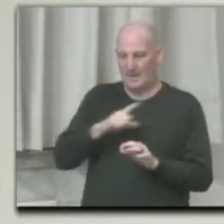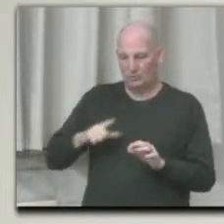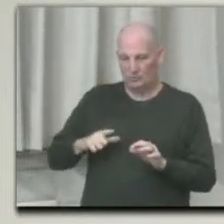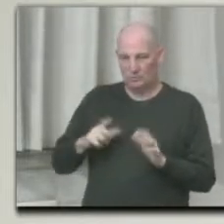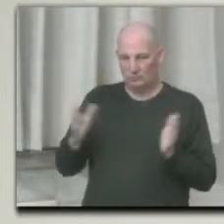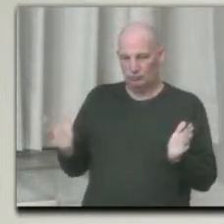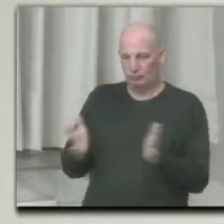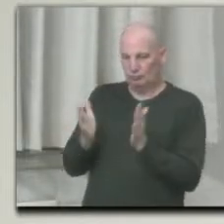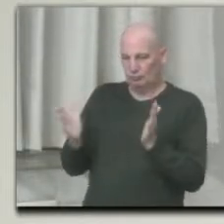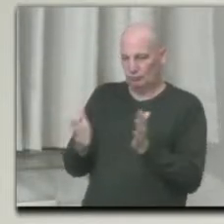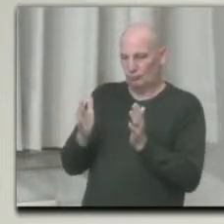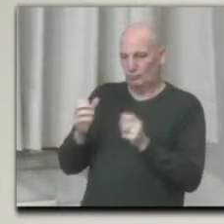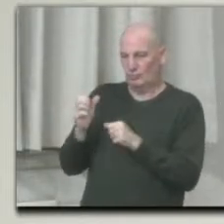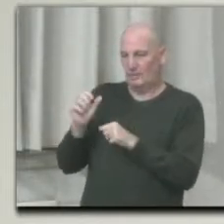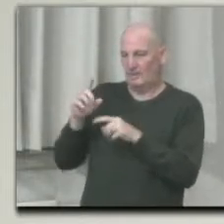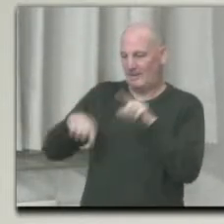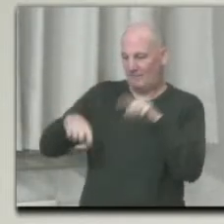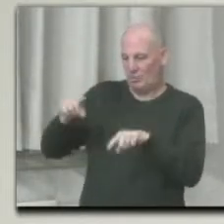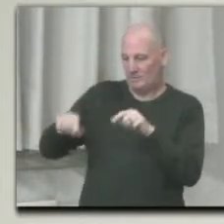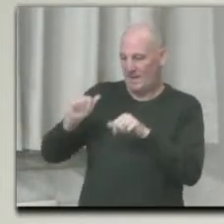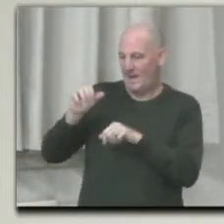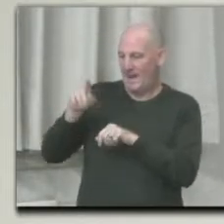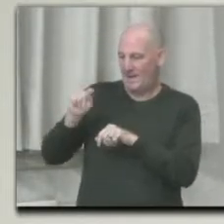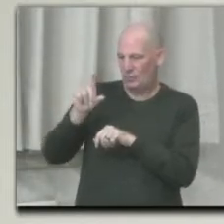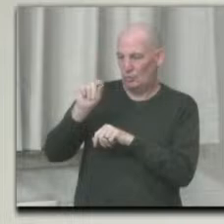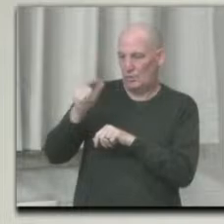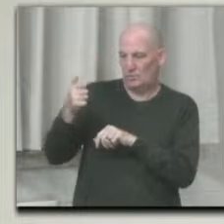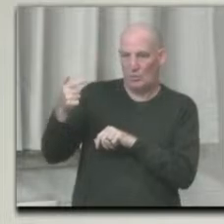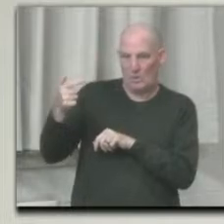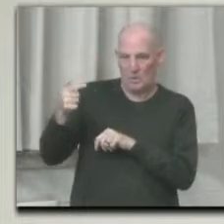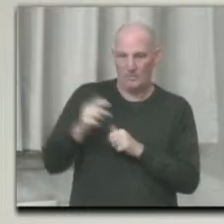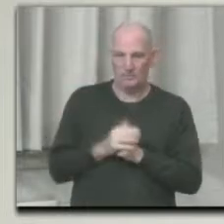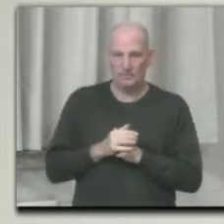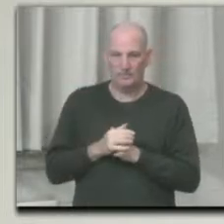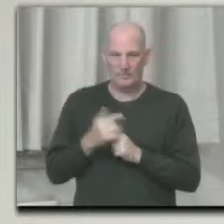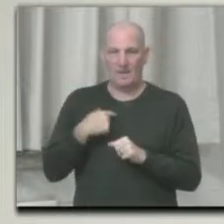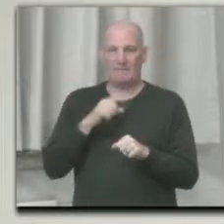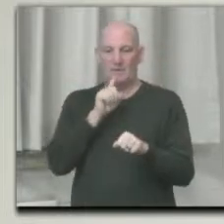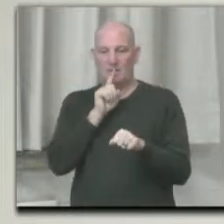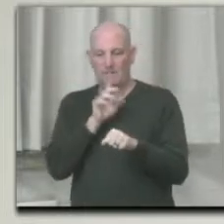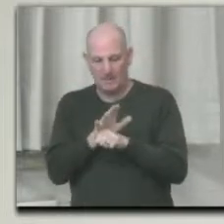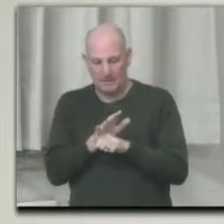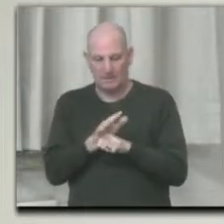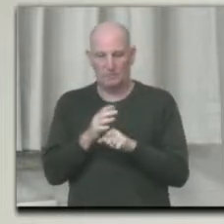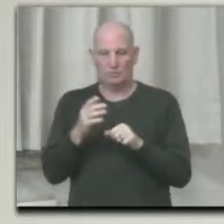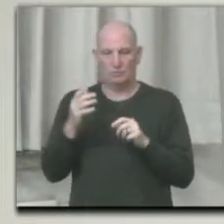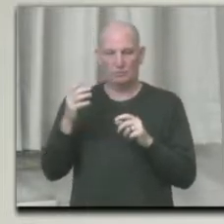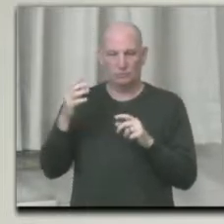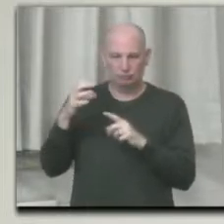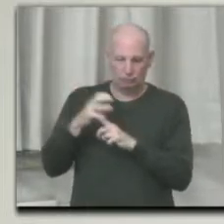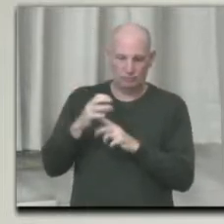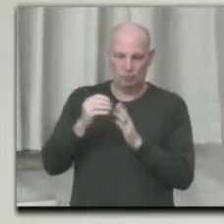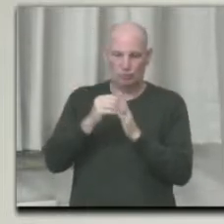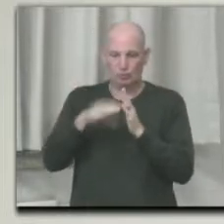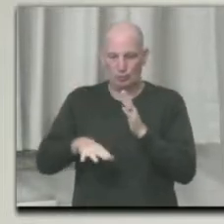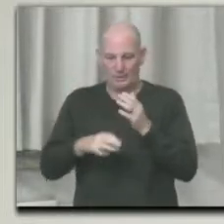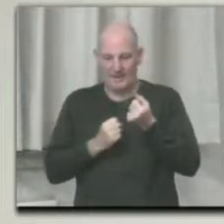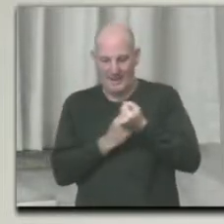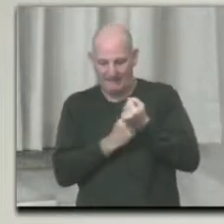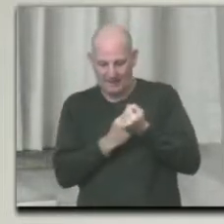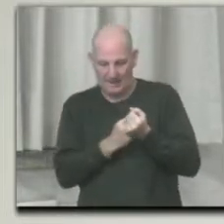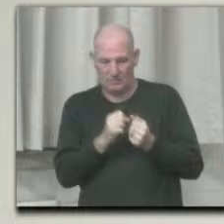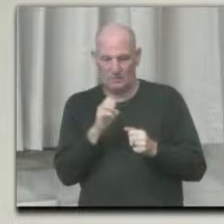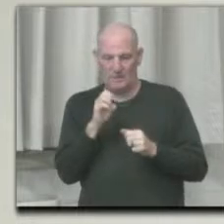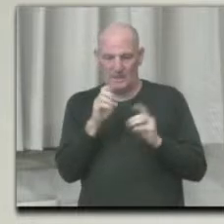of 2021 while working in Marsha Fudge's office on Capitol Hill. I've committed myself to being a champion, student, and advocate of education equity,